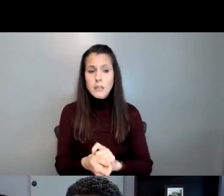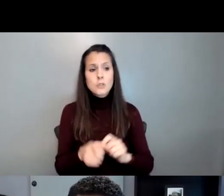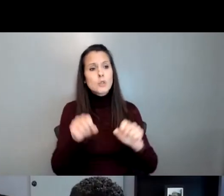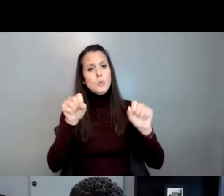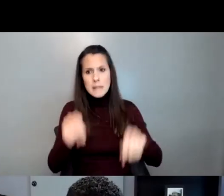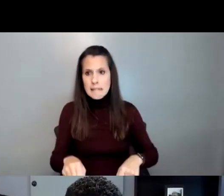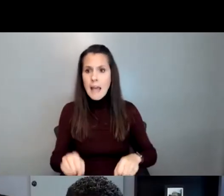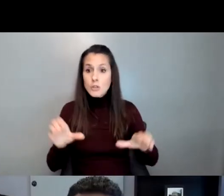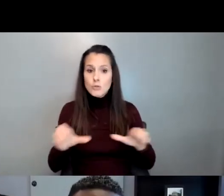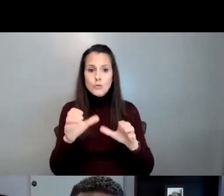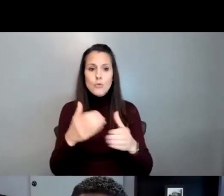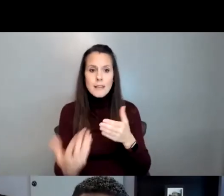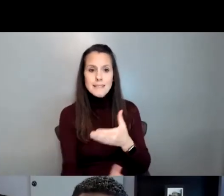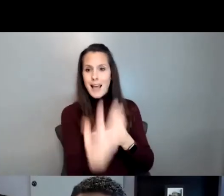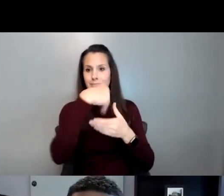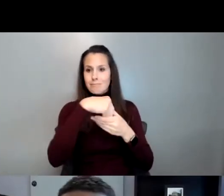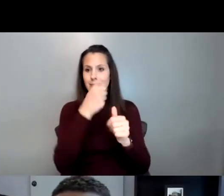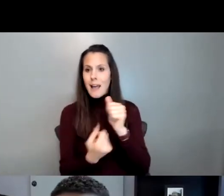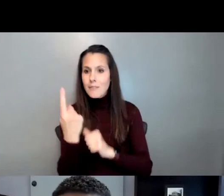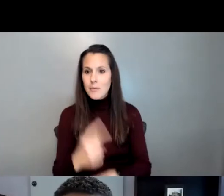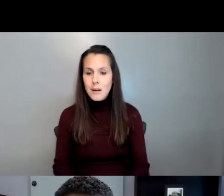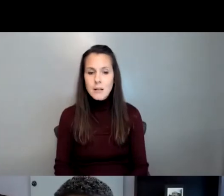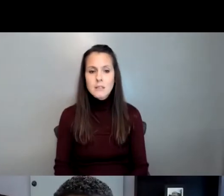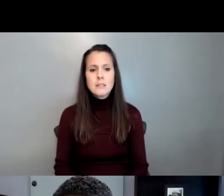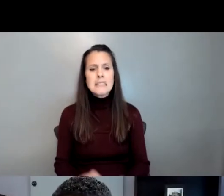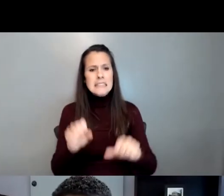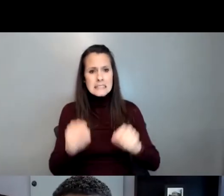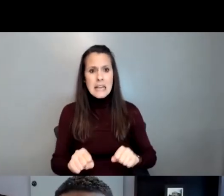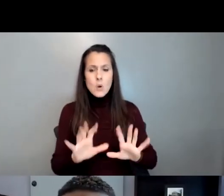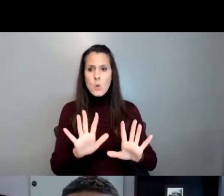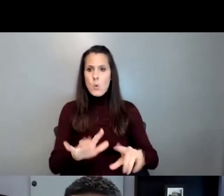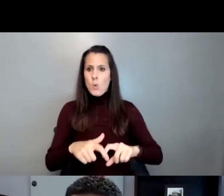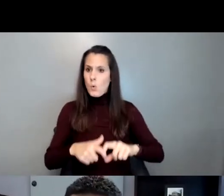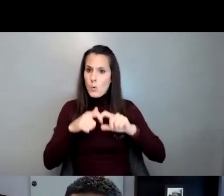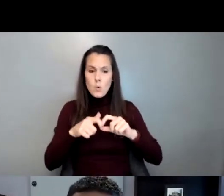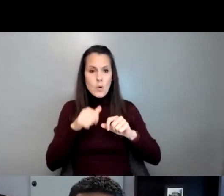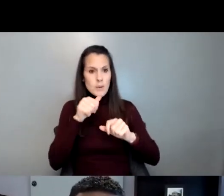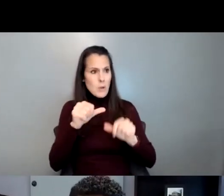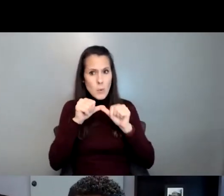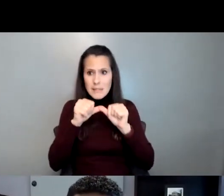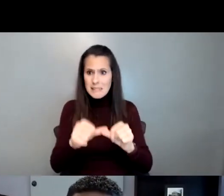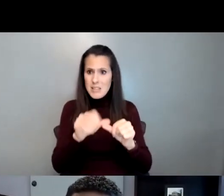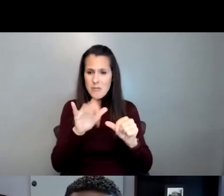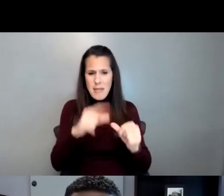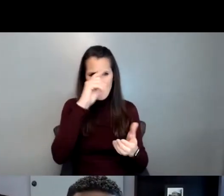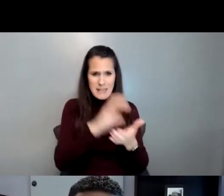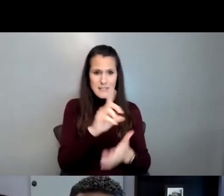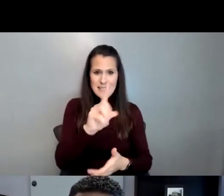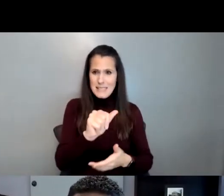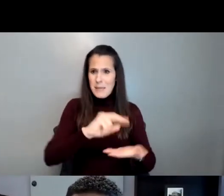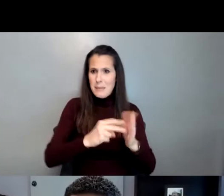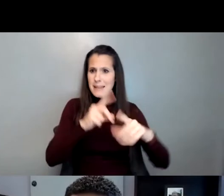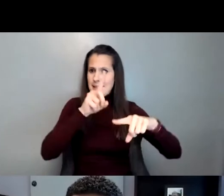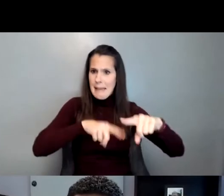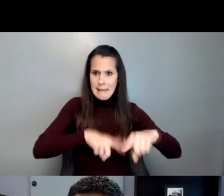of everyone. We can make sure that we don't perpetuate this belief that disability means inability, and therefore we are not